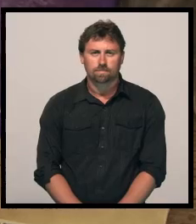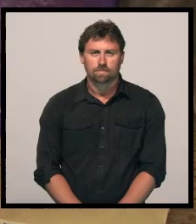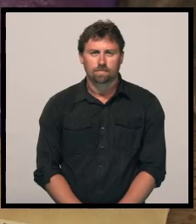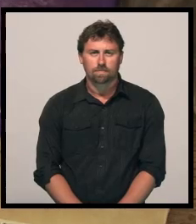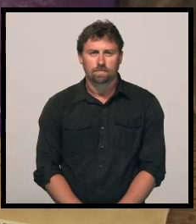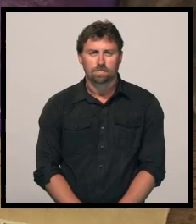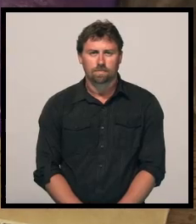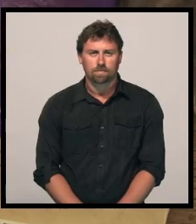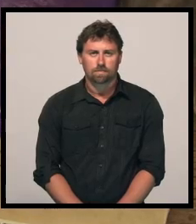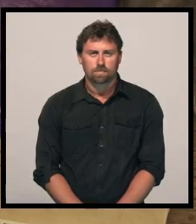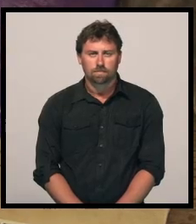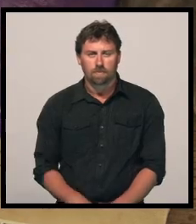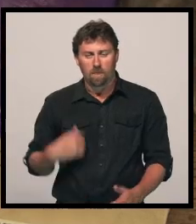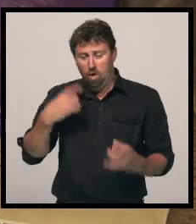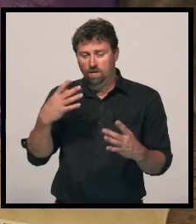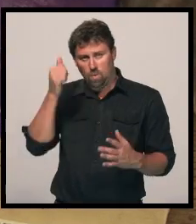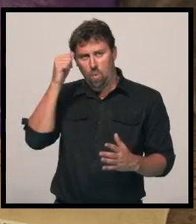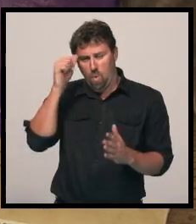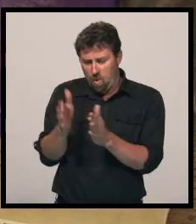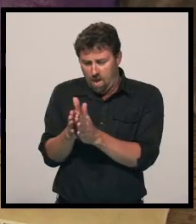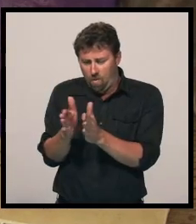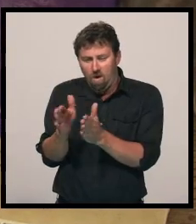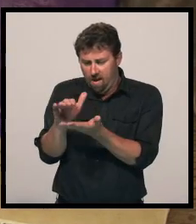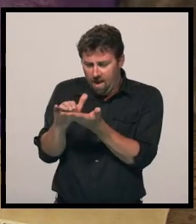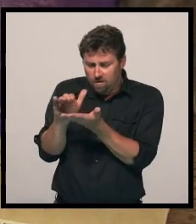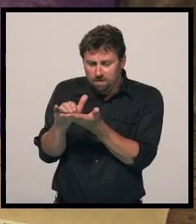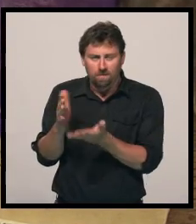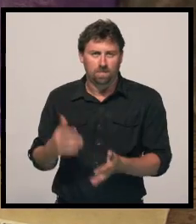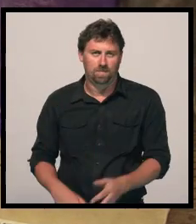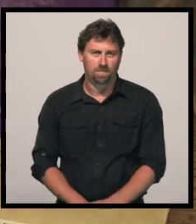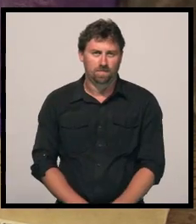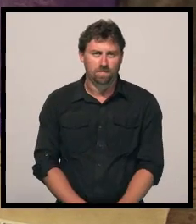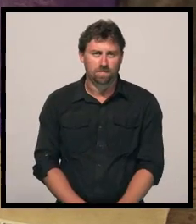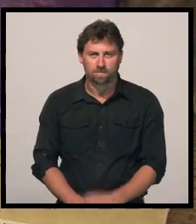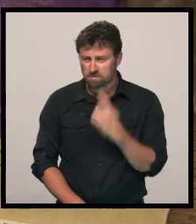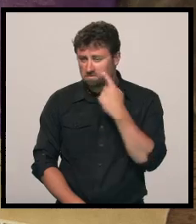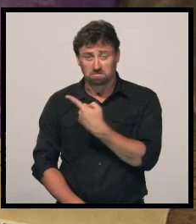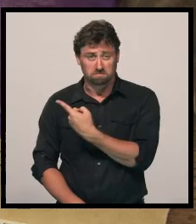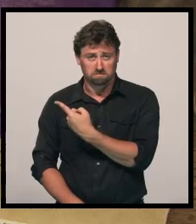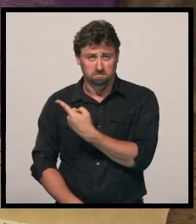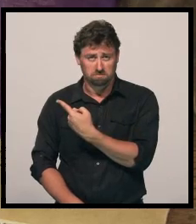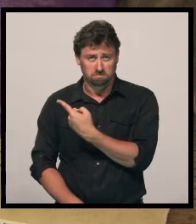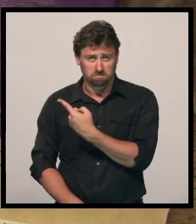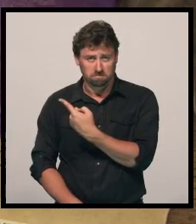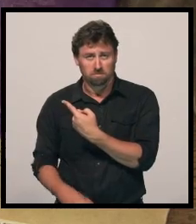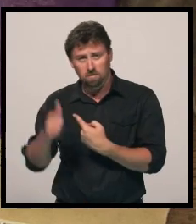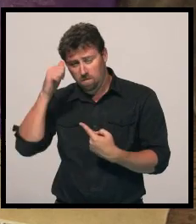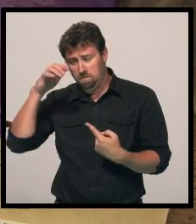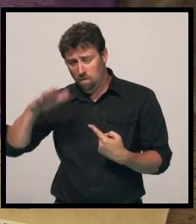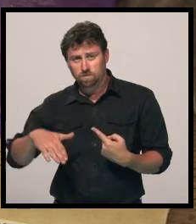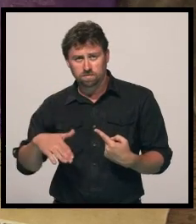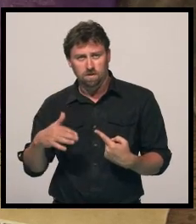To the width that I want and the depth. So for example, this one goes to the bottom, so I know that